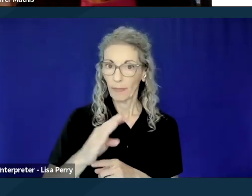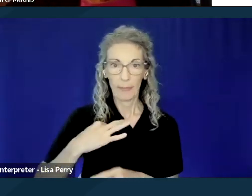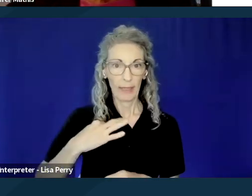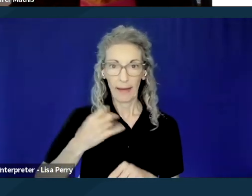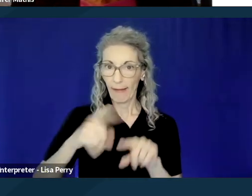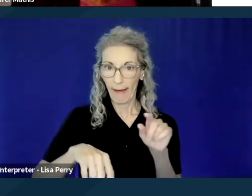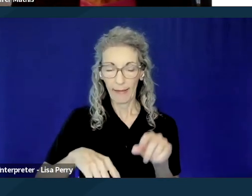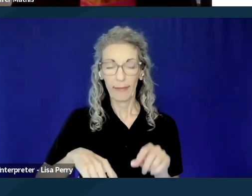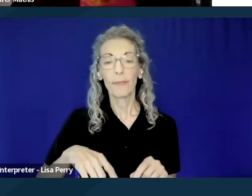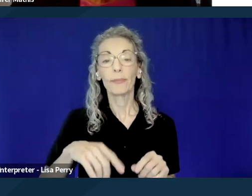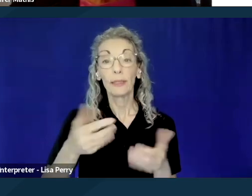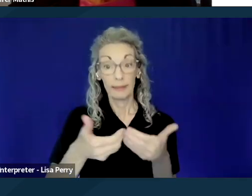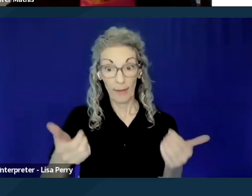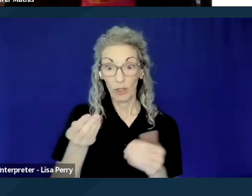and